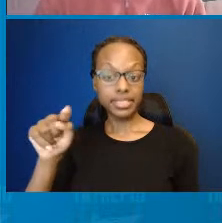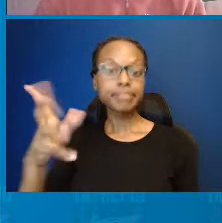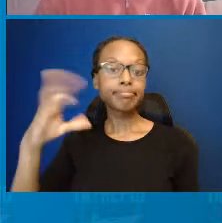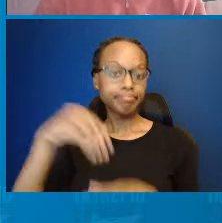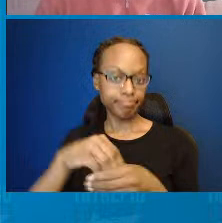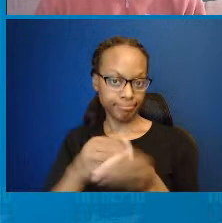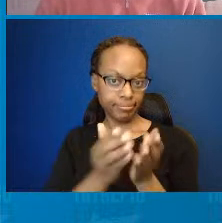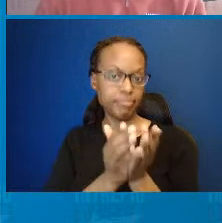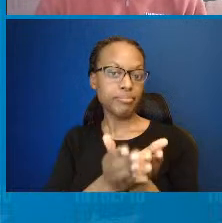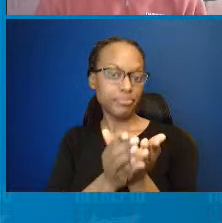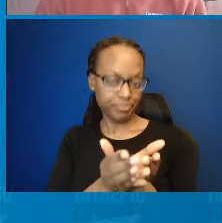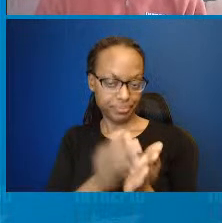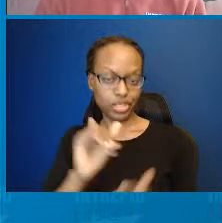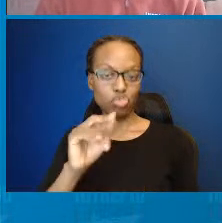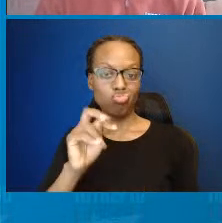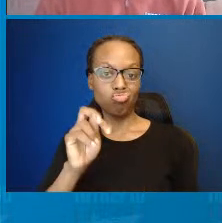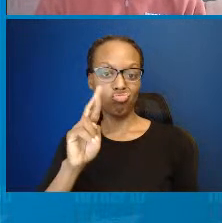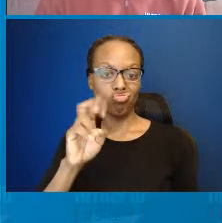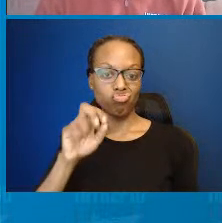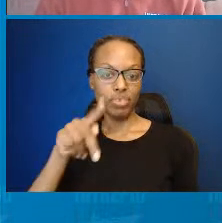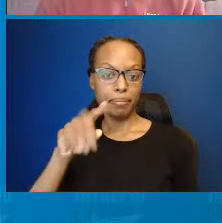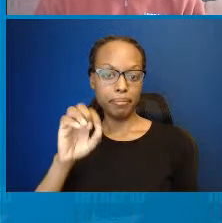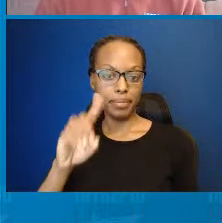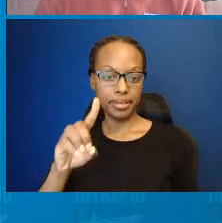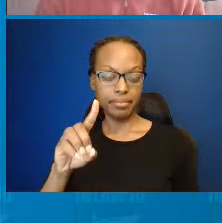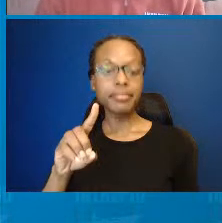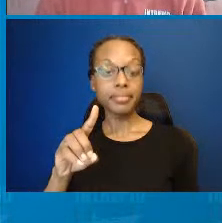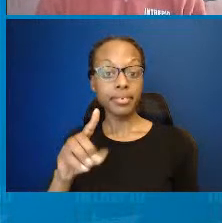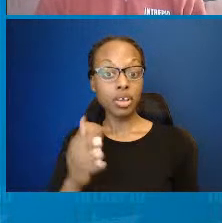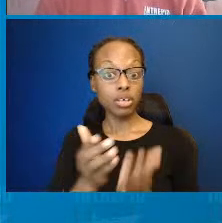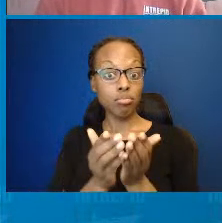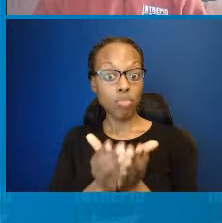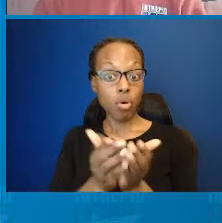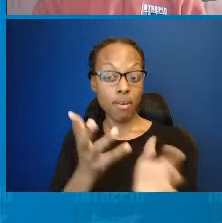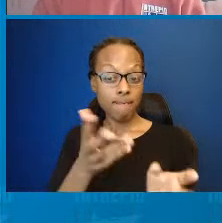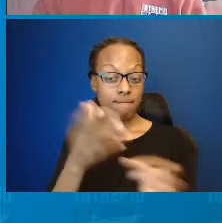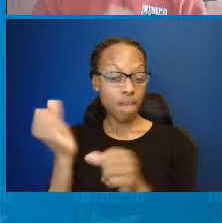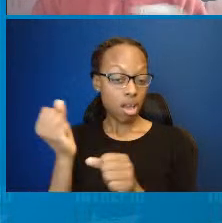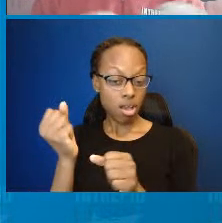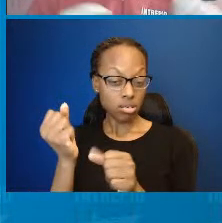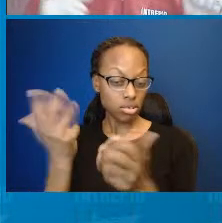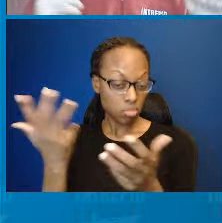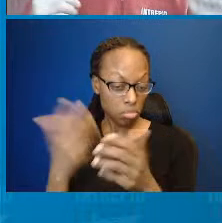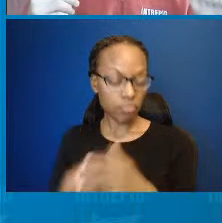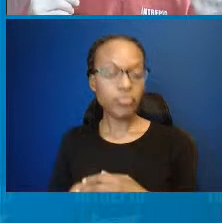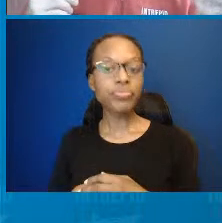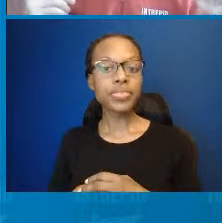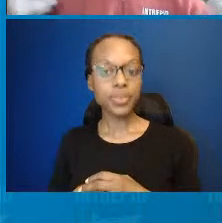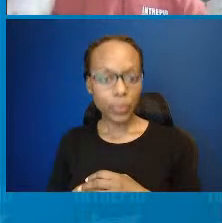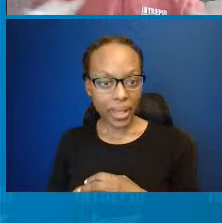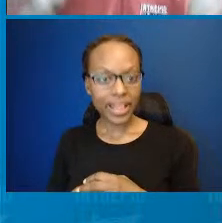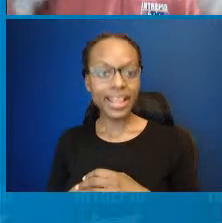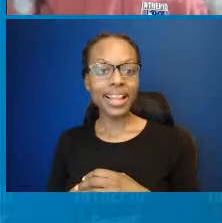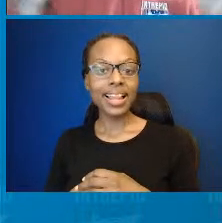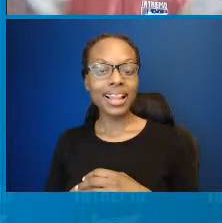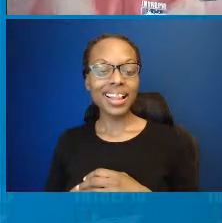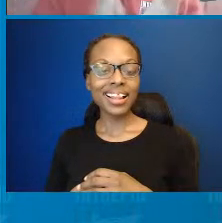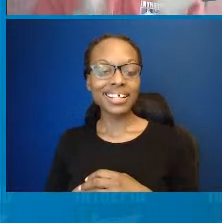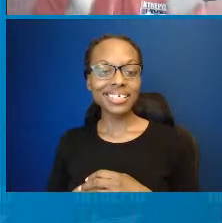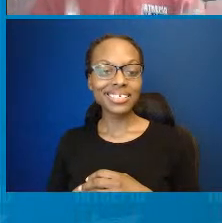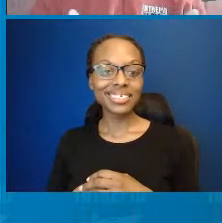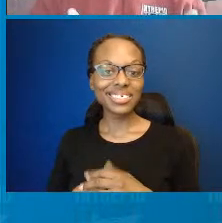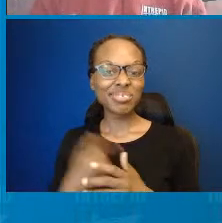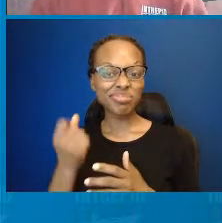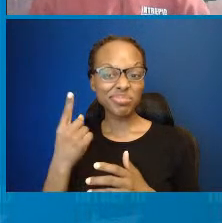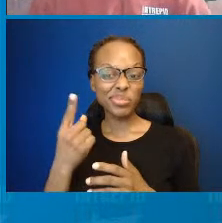Great. How fast could the Intrepid move? So it's kind of, think about it, since you're moving